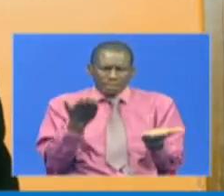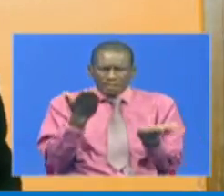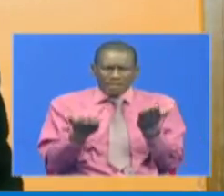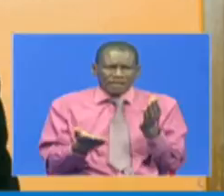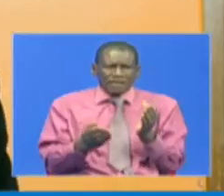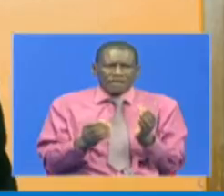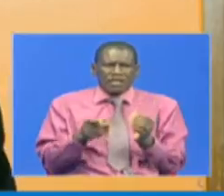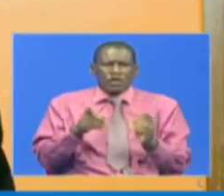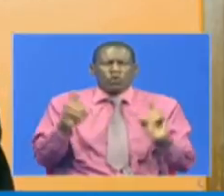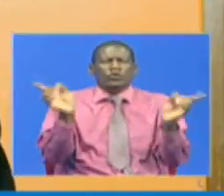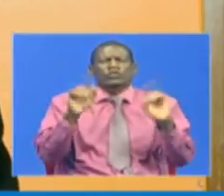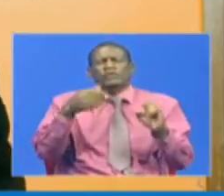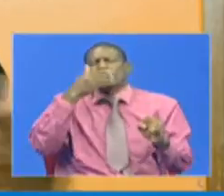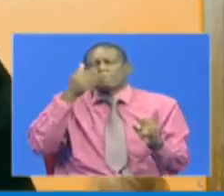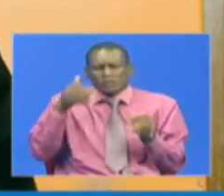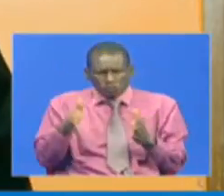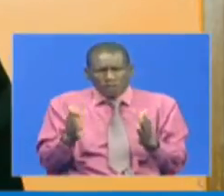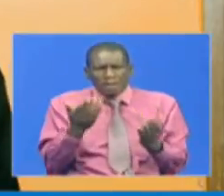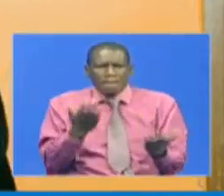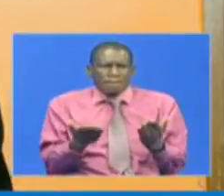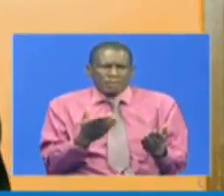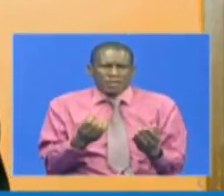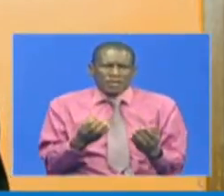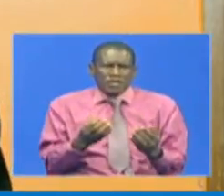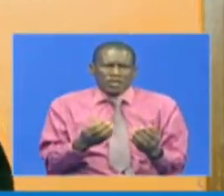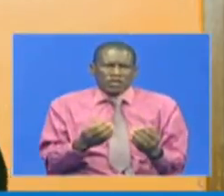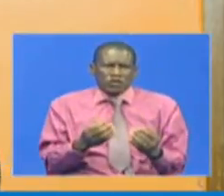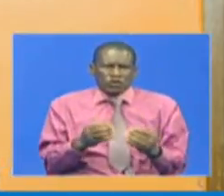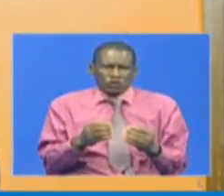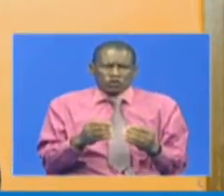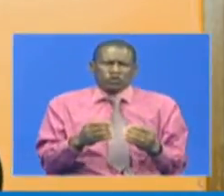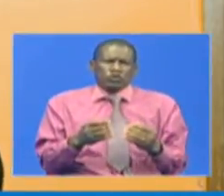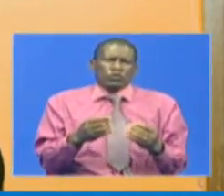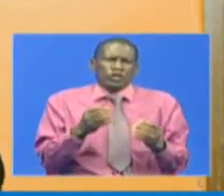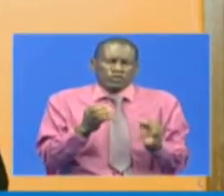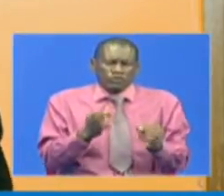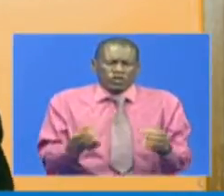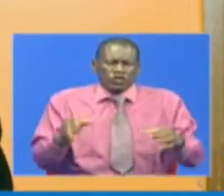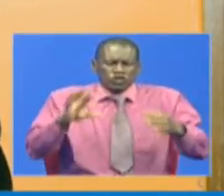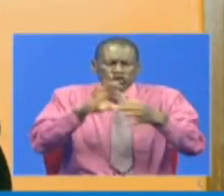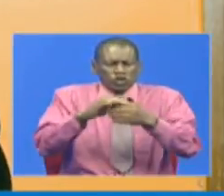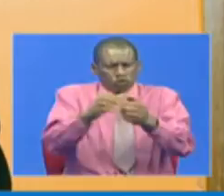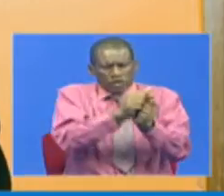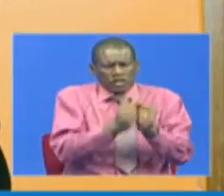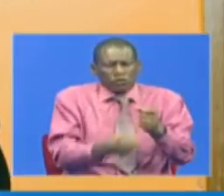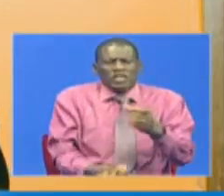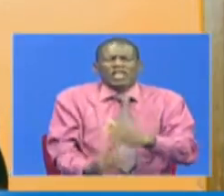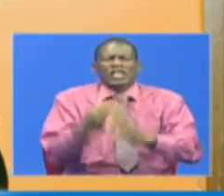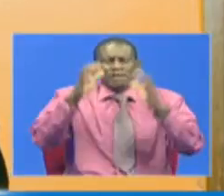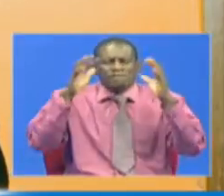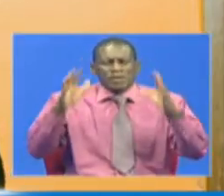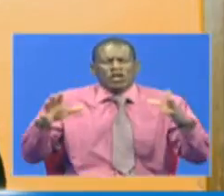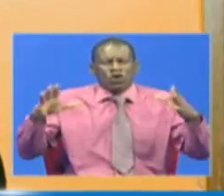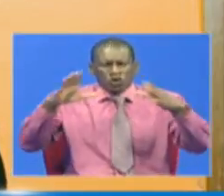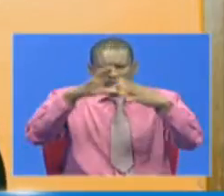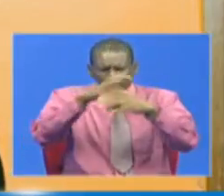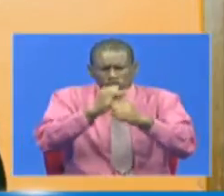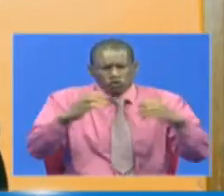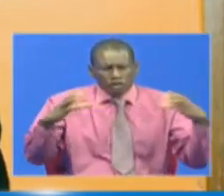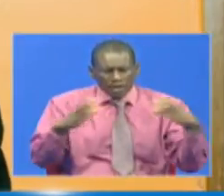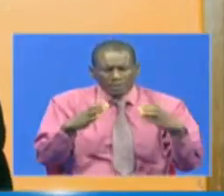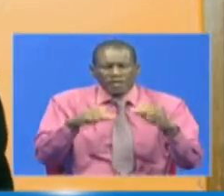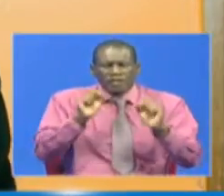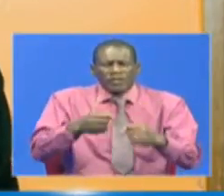was not efficient, and probably talking to the guy next door and coming together to create a bigger organization probably offers a